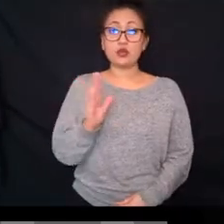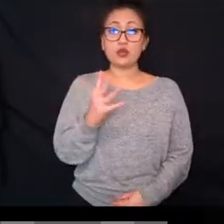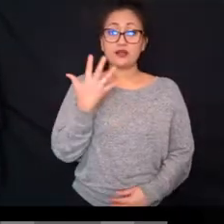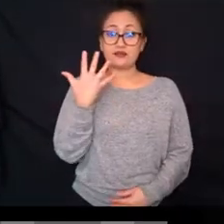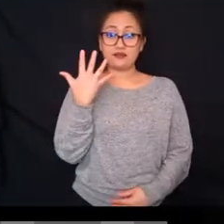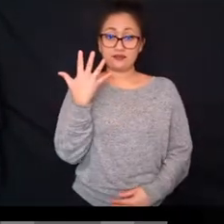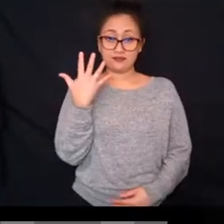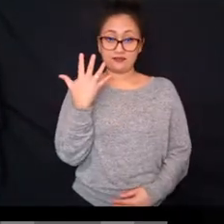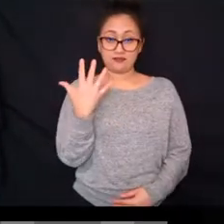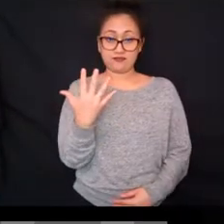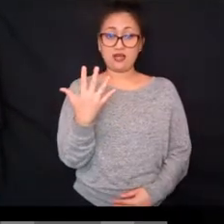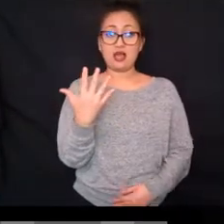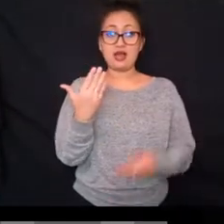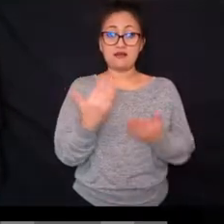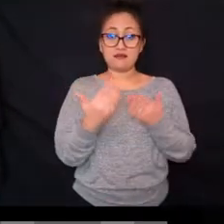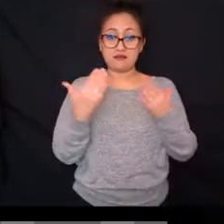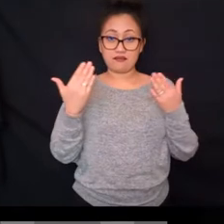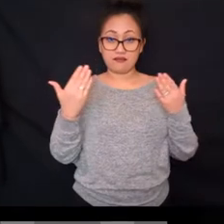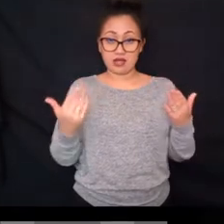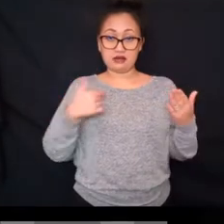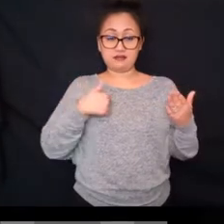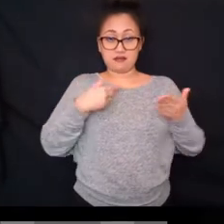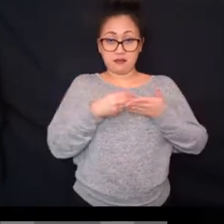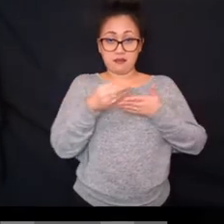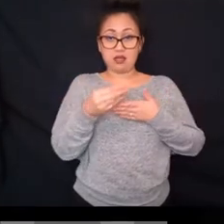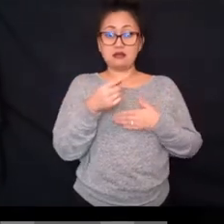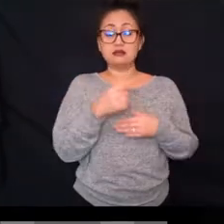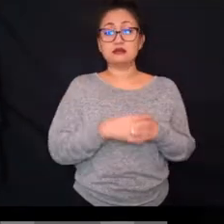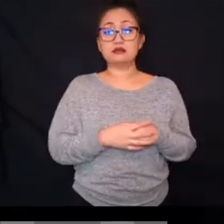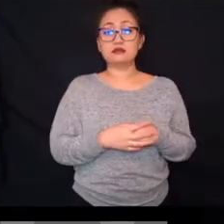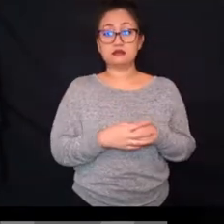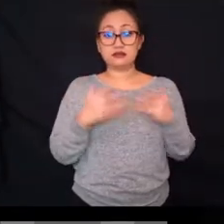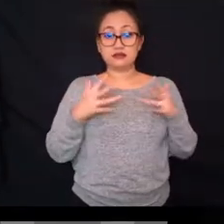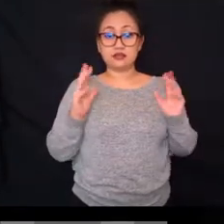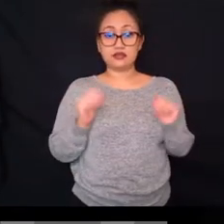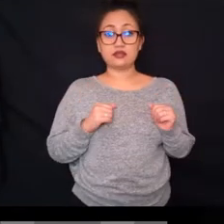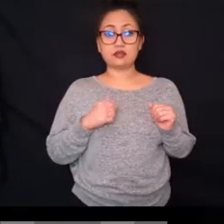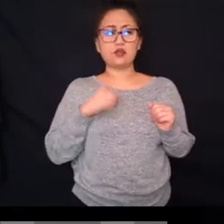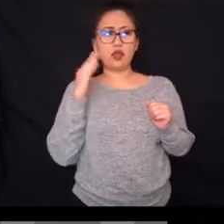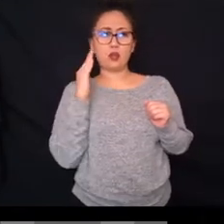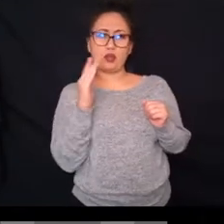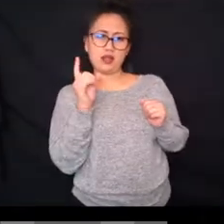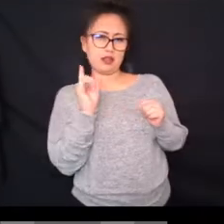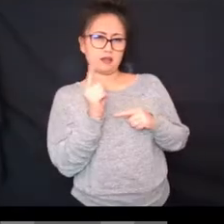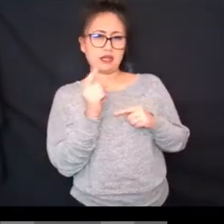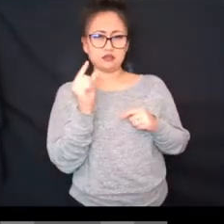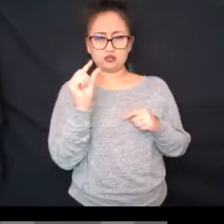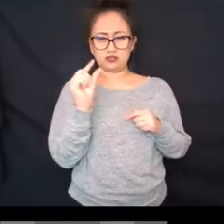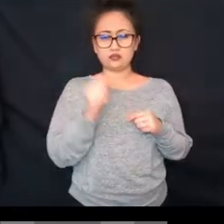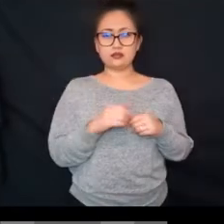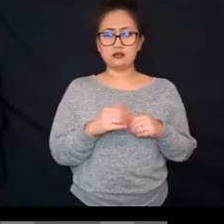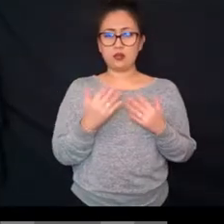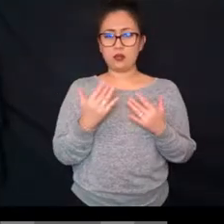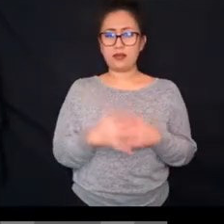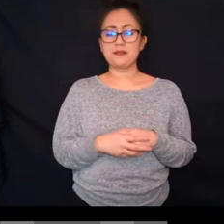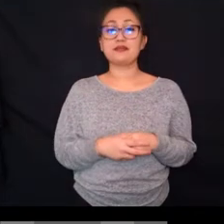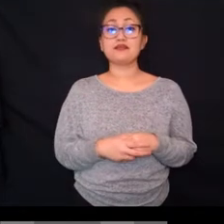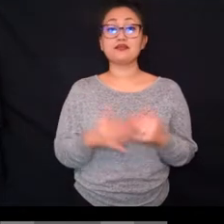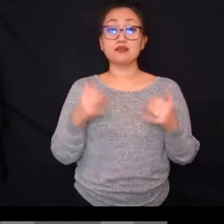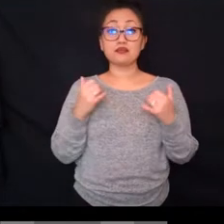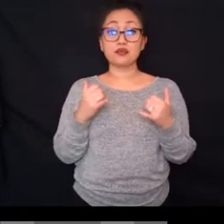up at the top that Miss Stafford bought. Oh, we will do in just a minute. And then we're going to see which way that you